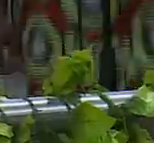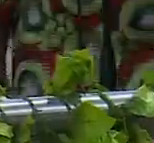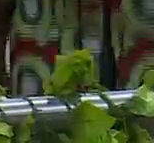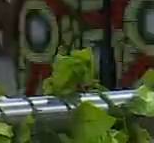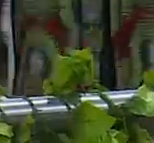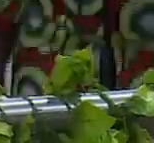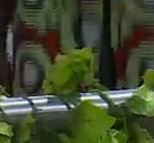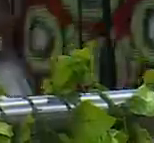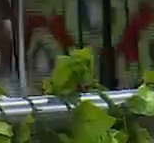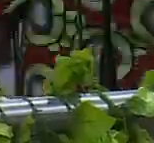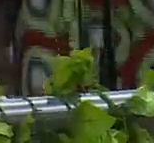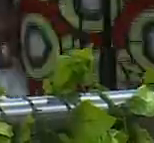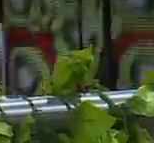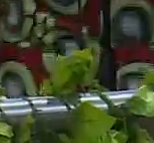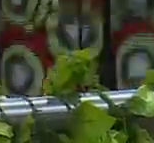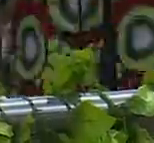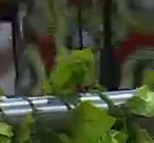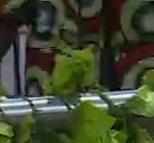GLOR